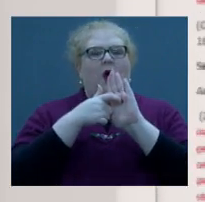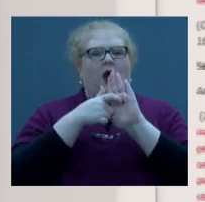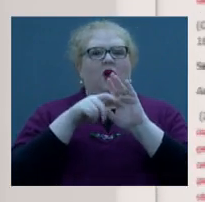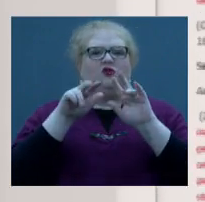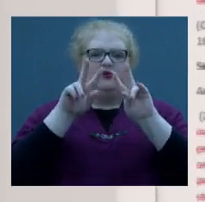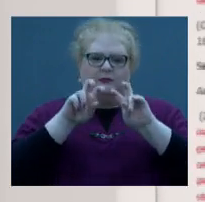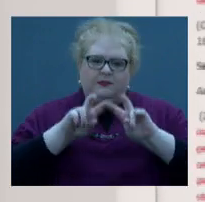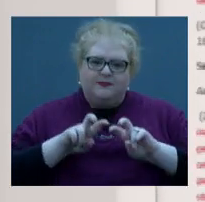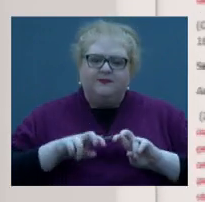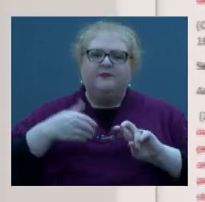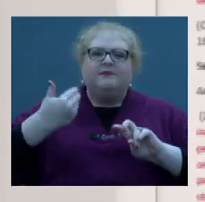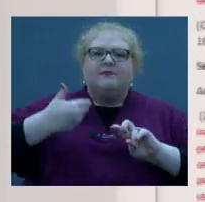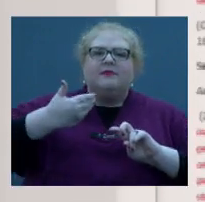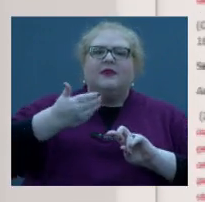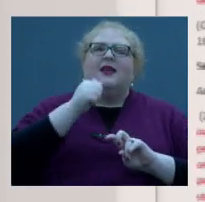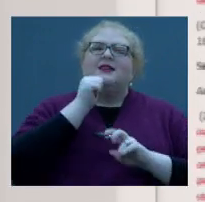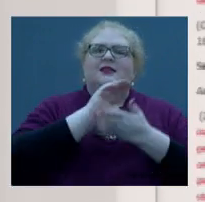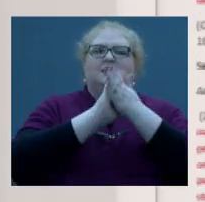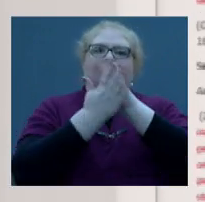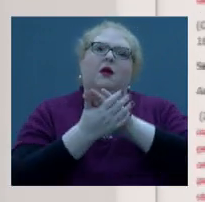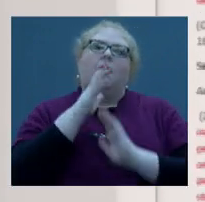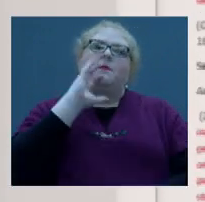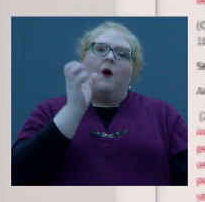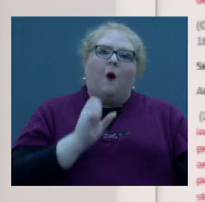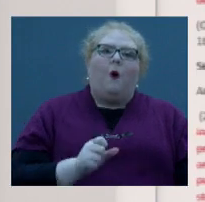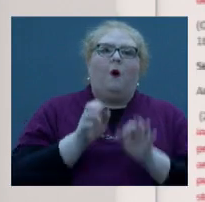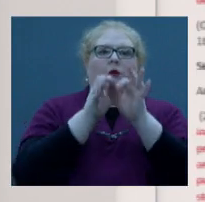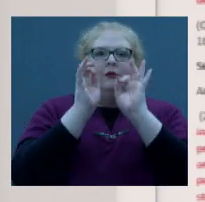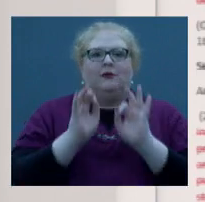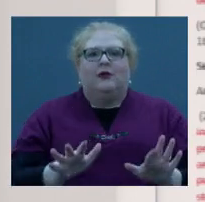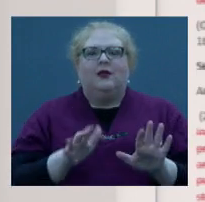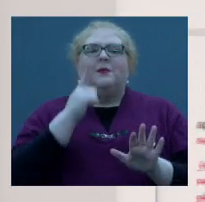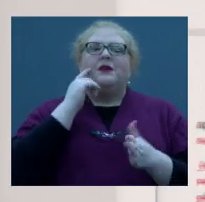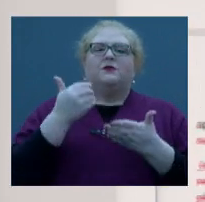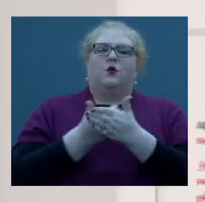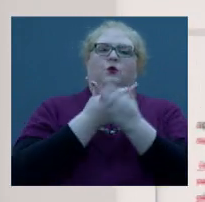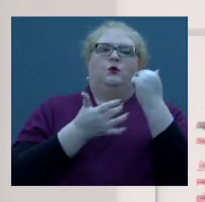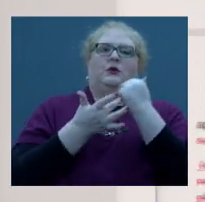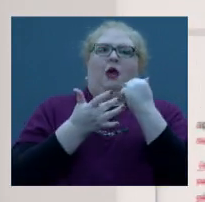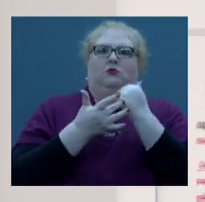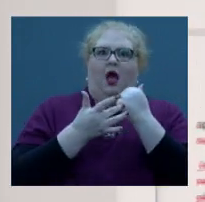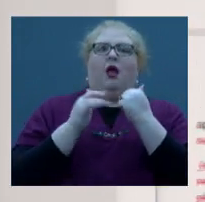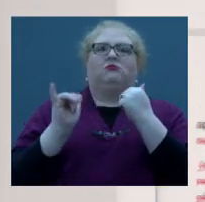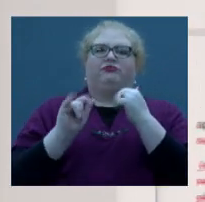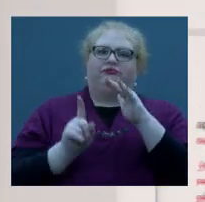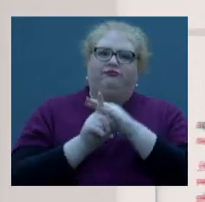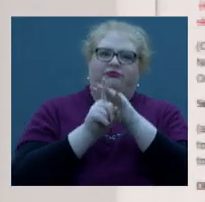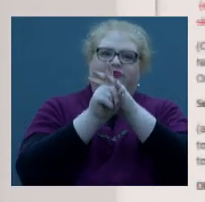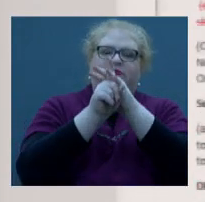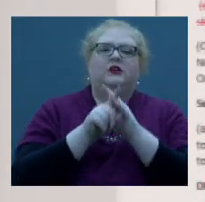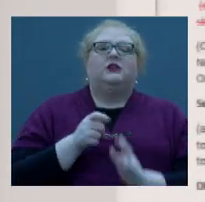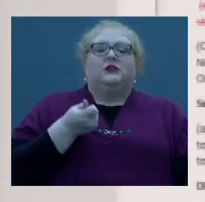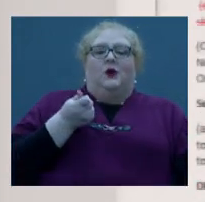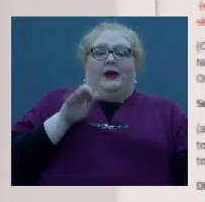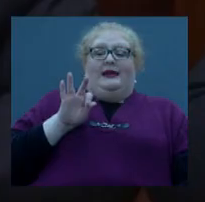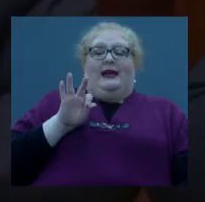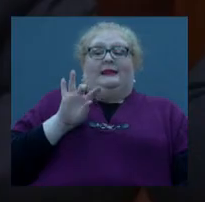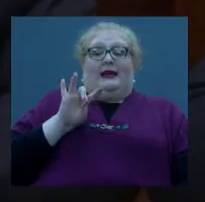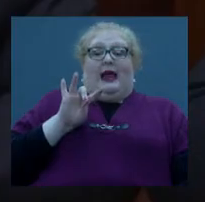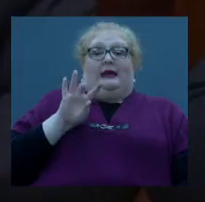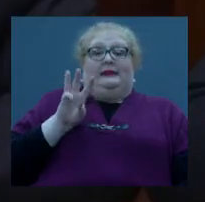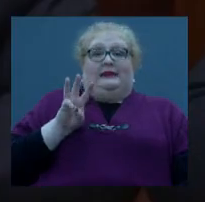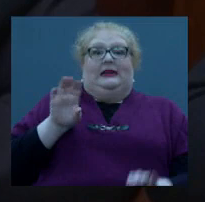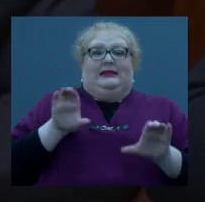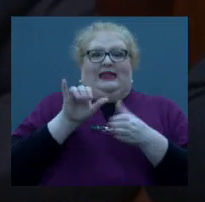get old or antiquated, because new technologies come in. And so in 1986 they did the study,